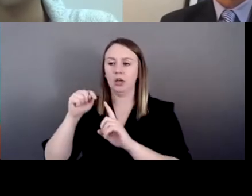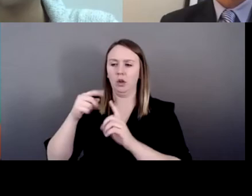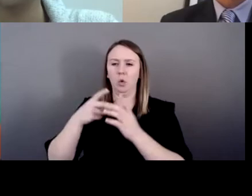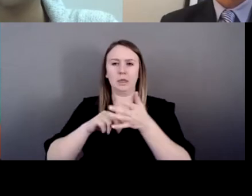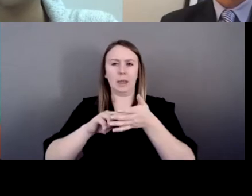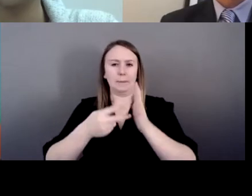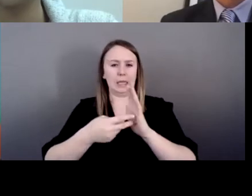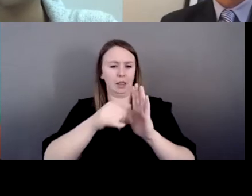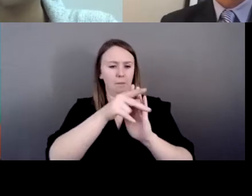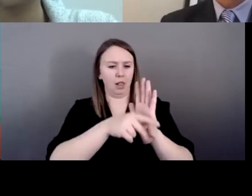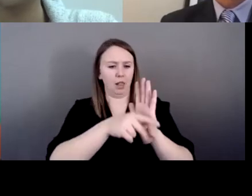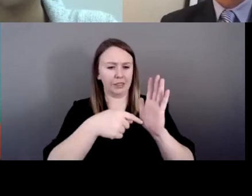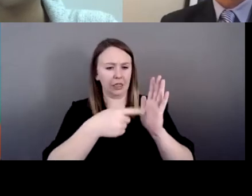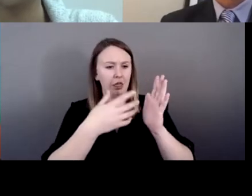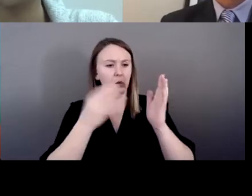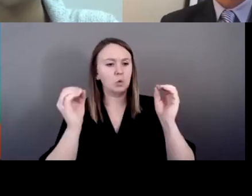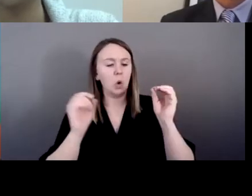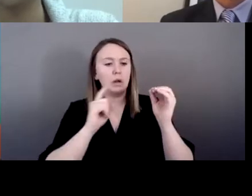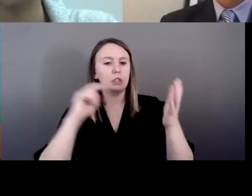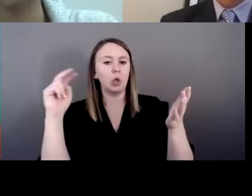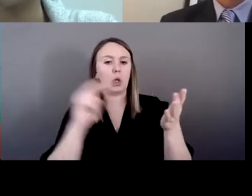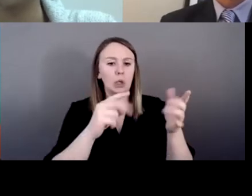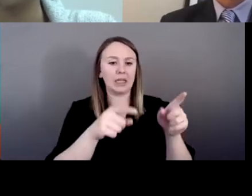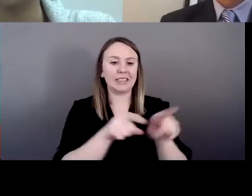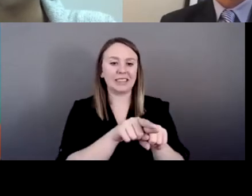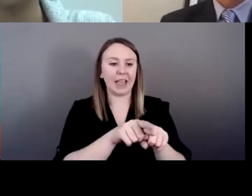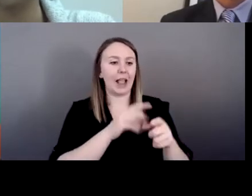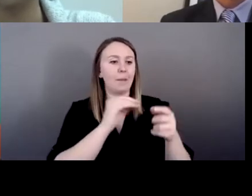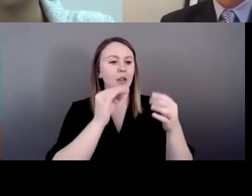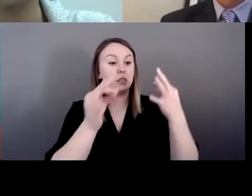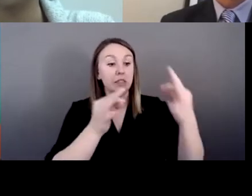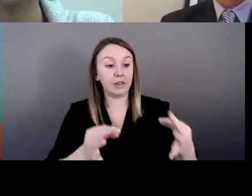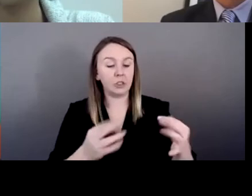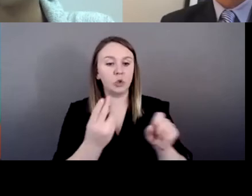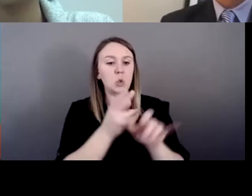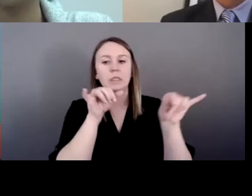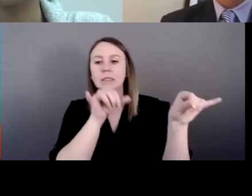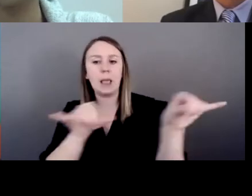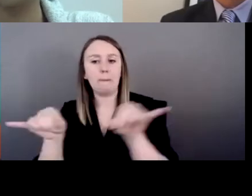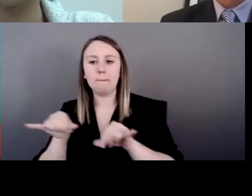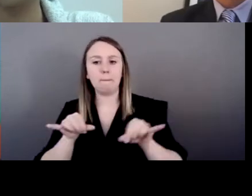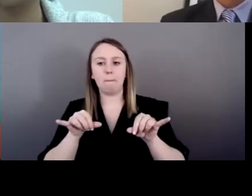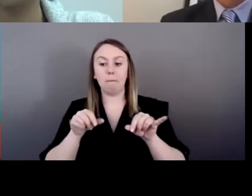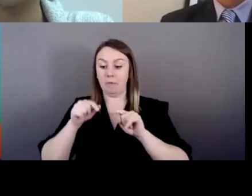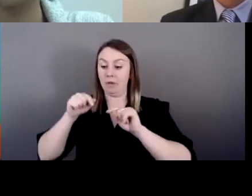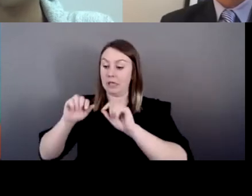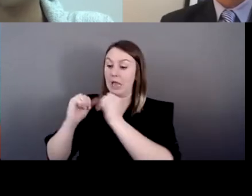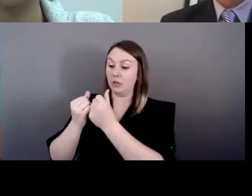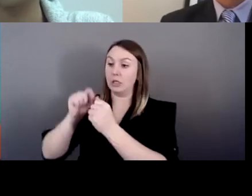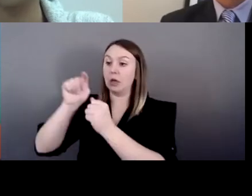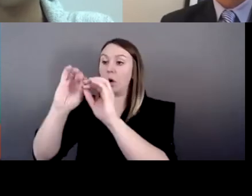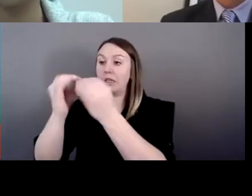same way, which is a real challenge as a researcher, right? And especially as we're working with tribes who hold sovereignty